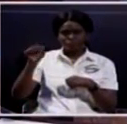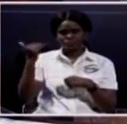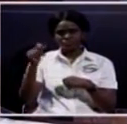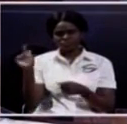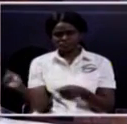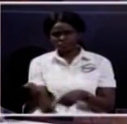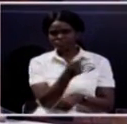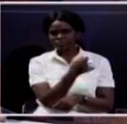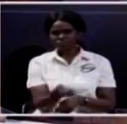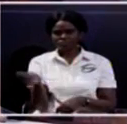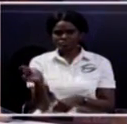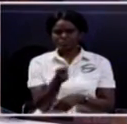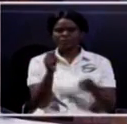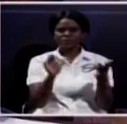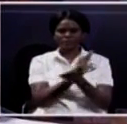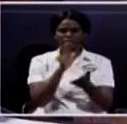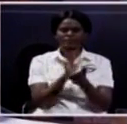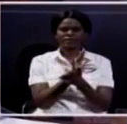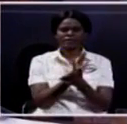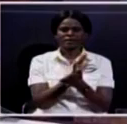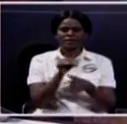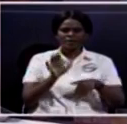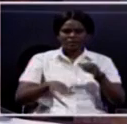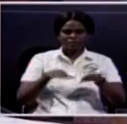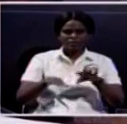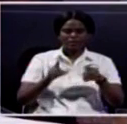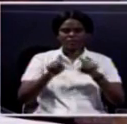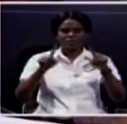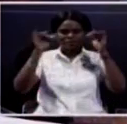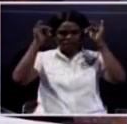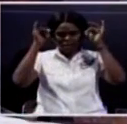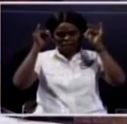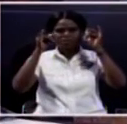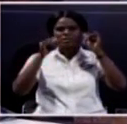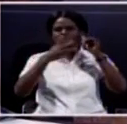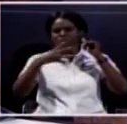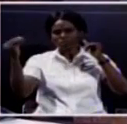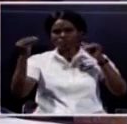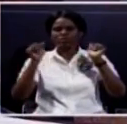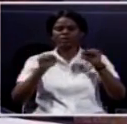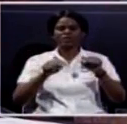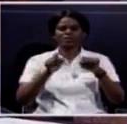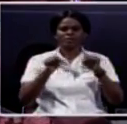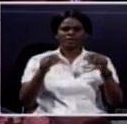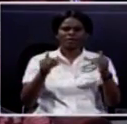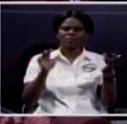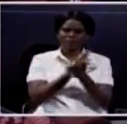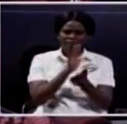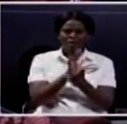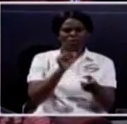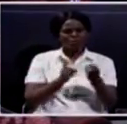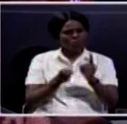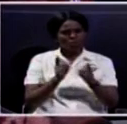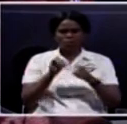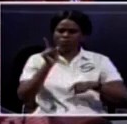hoes, and reams of paper have no legs, and cows have legs. But then you argued that cows will not walk. But reams of paper have been walking.